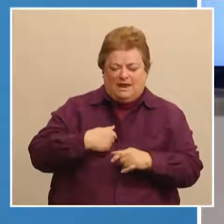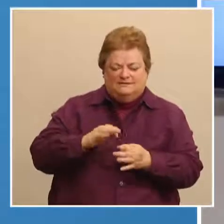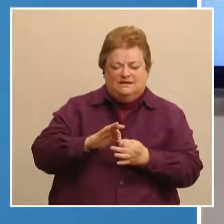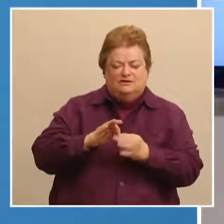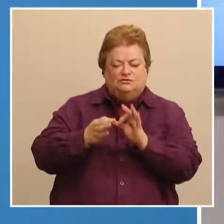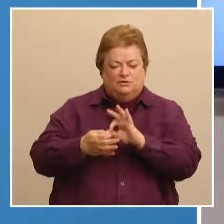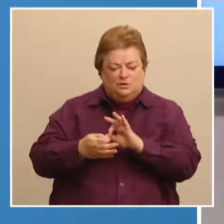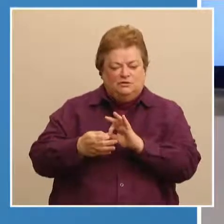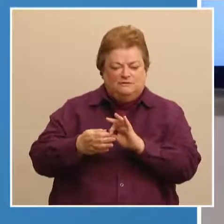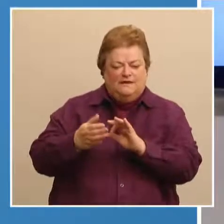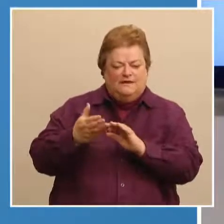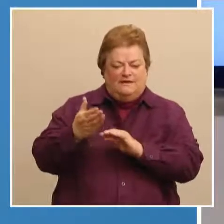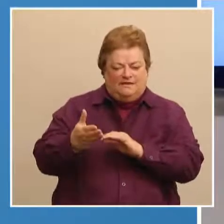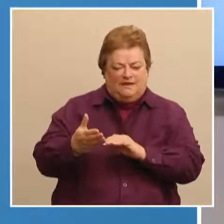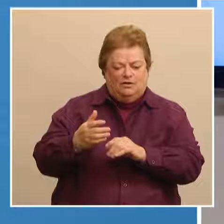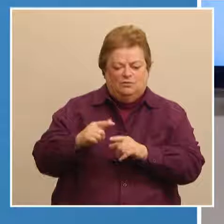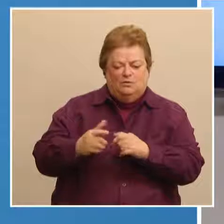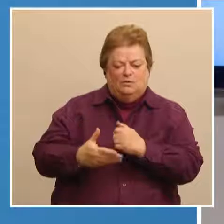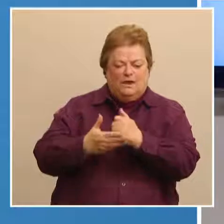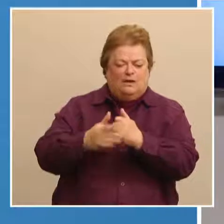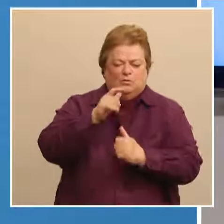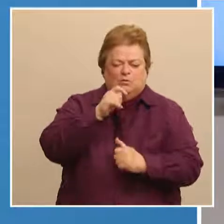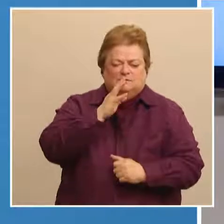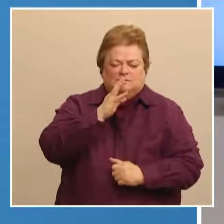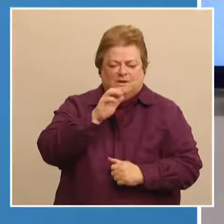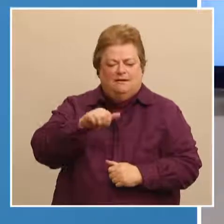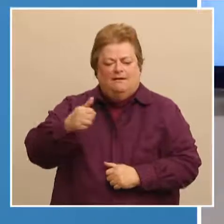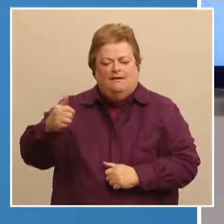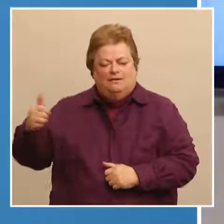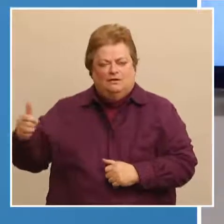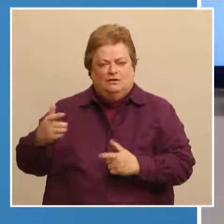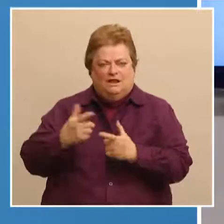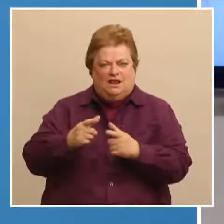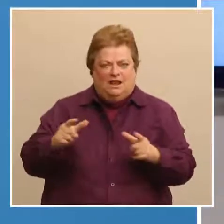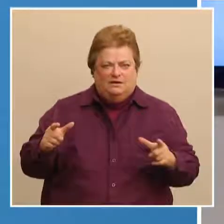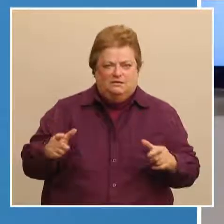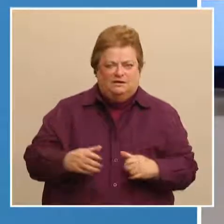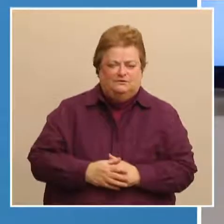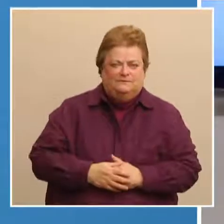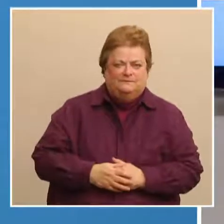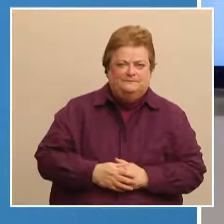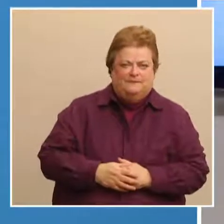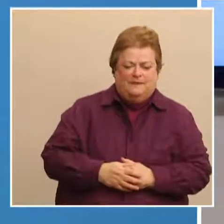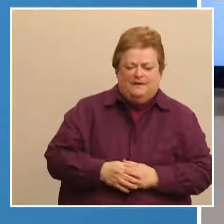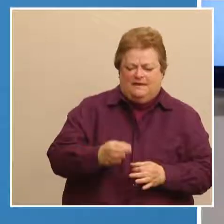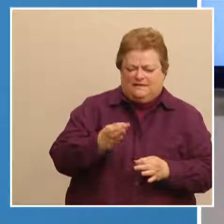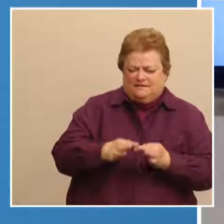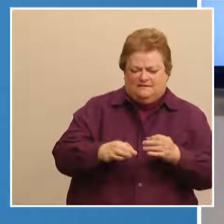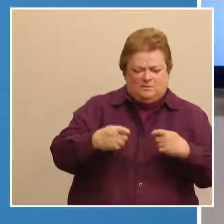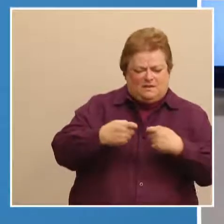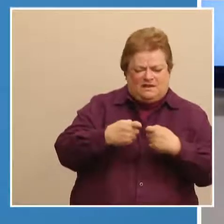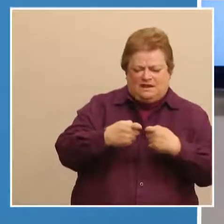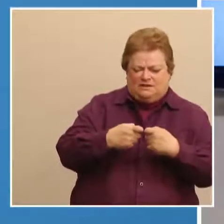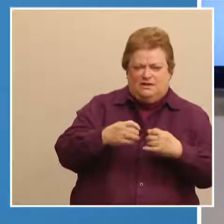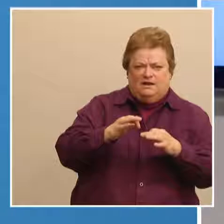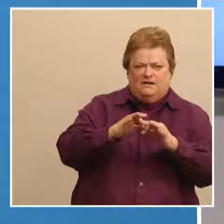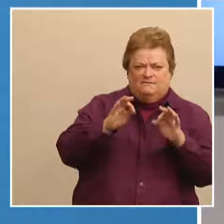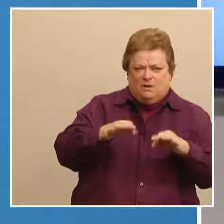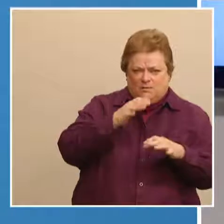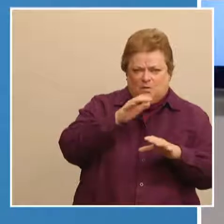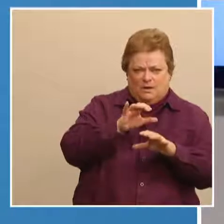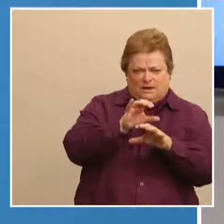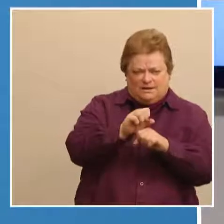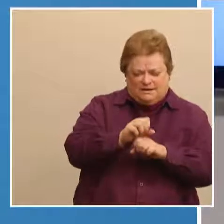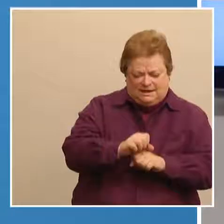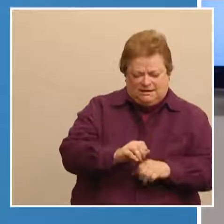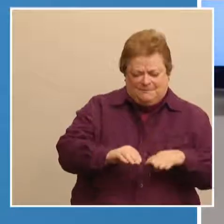to assist callers who speak other languages. The simple electronic form captures basic information, and that will be